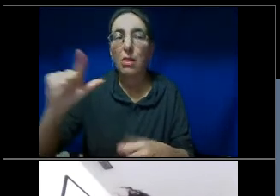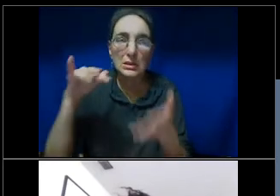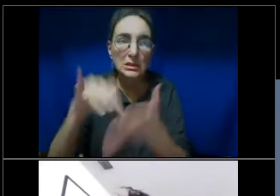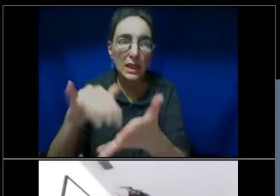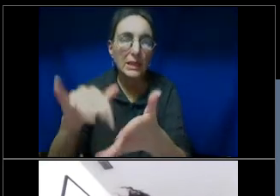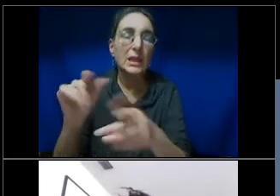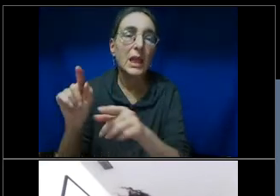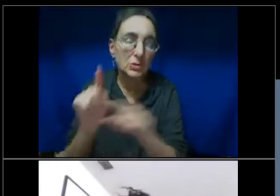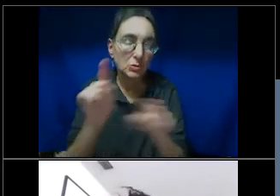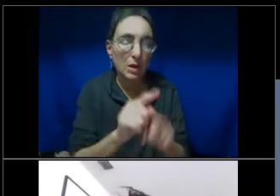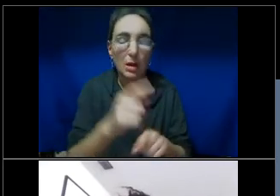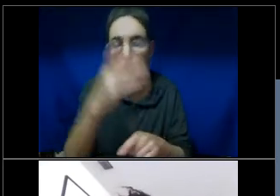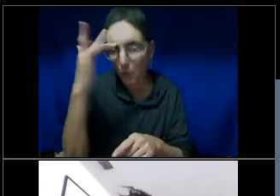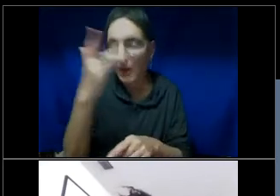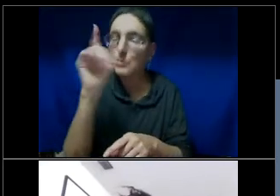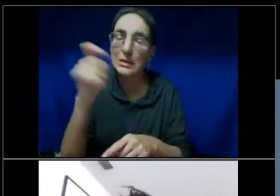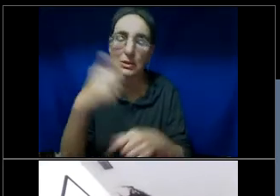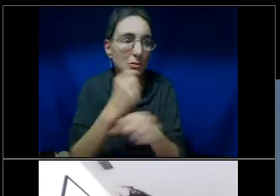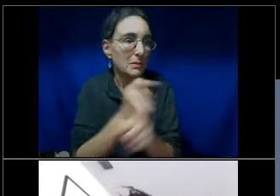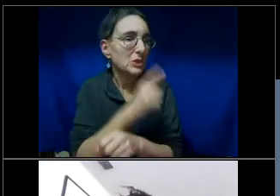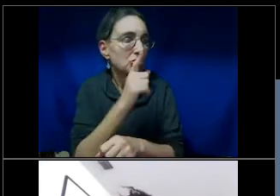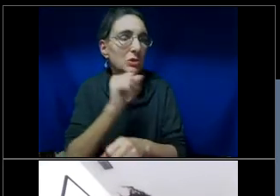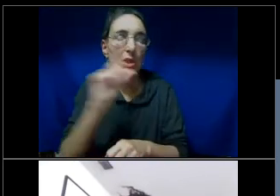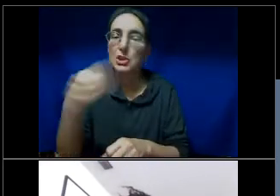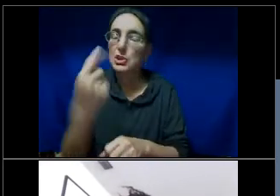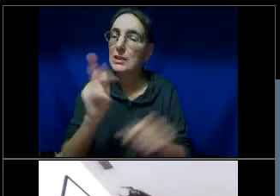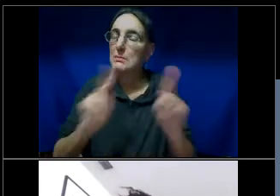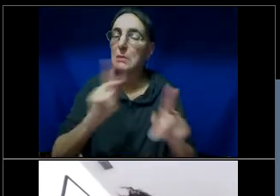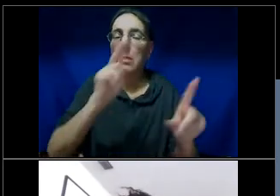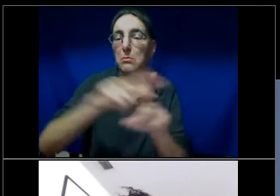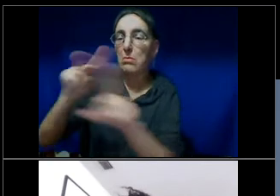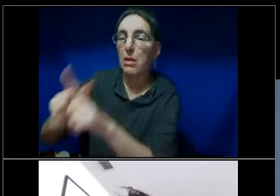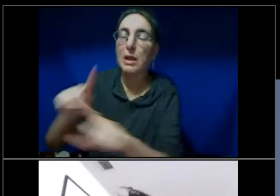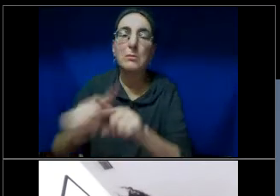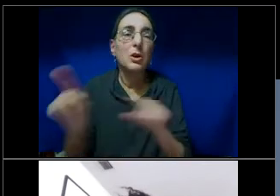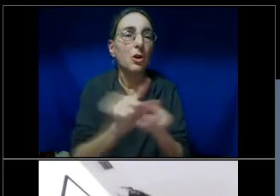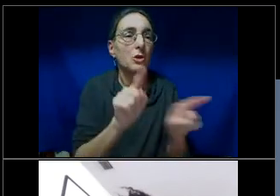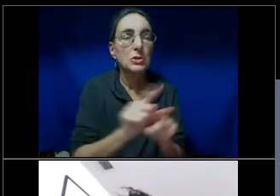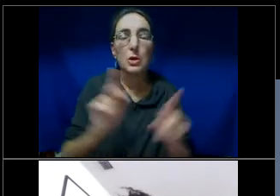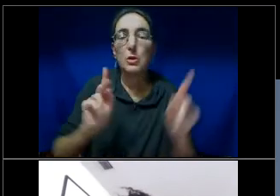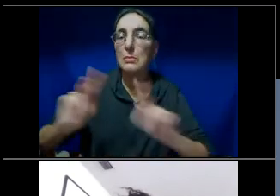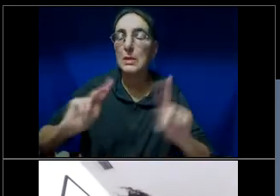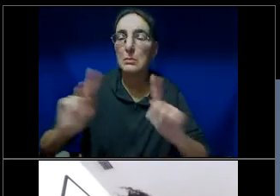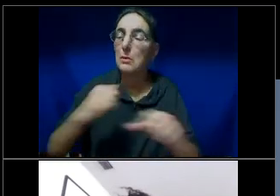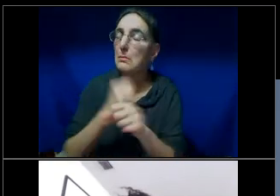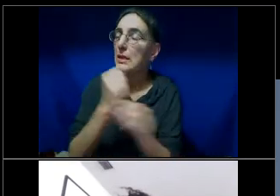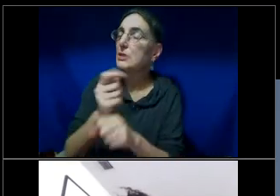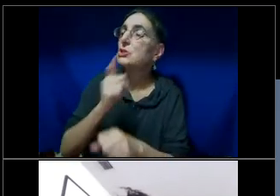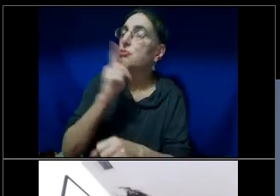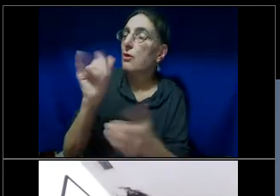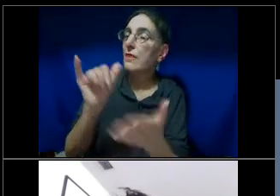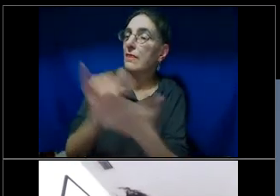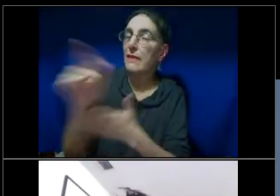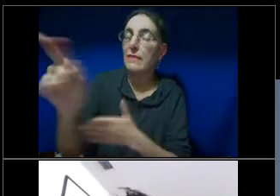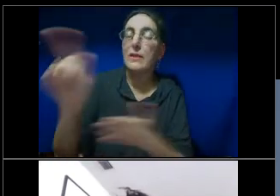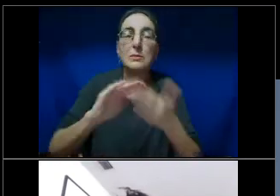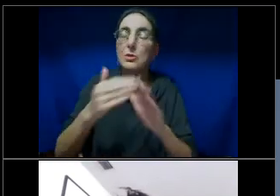sure it's not just people applying, it's also making sure that the community respects